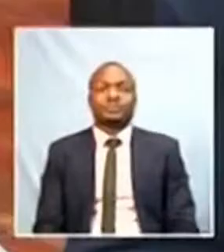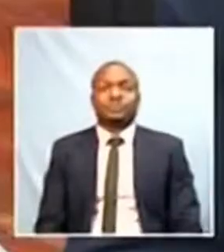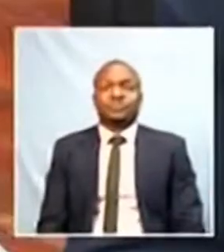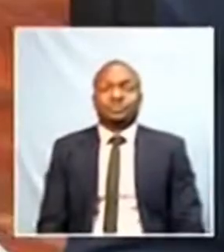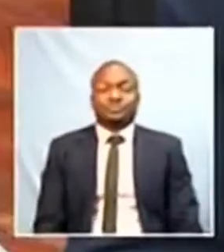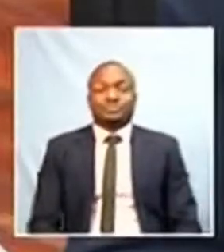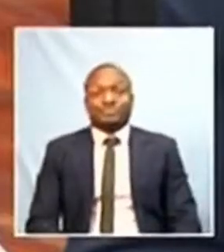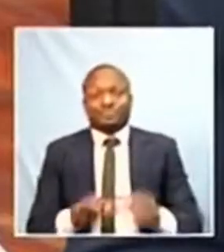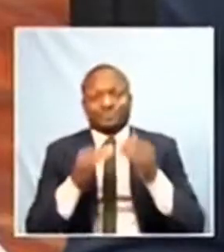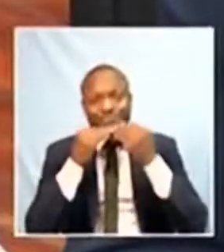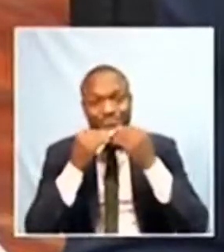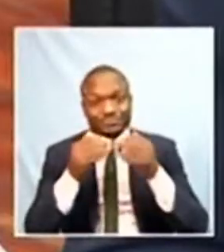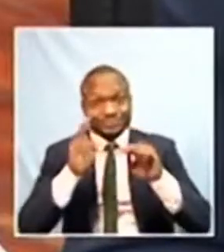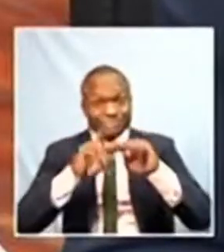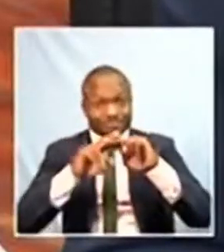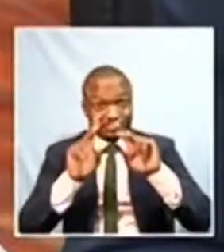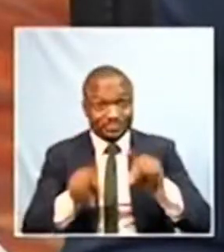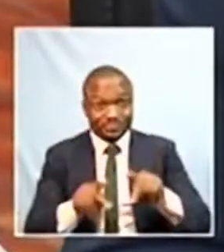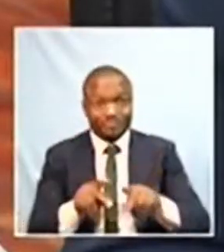Thank you very much, Chair.